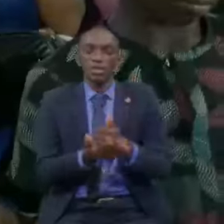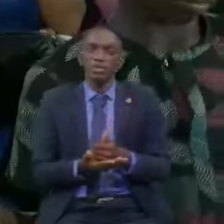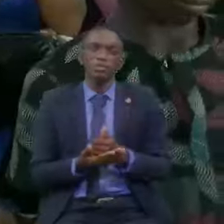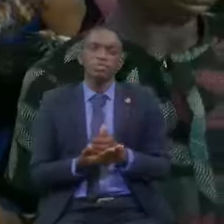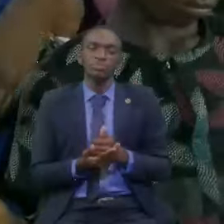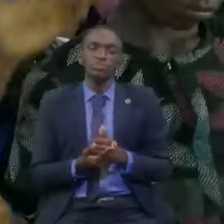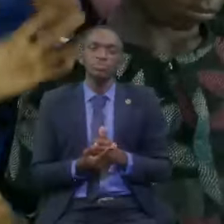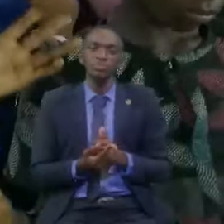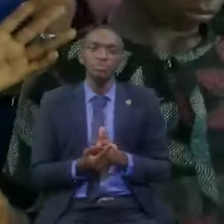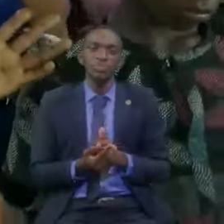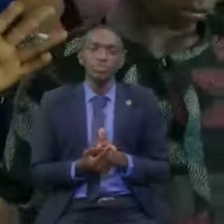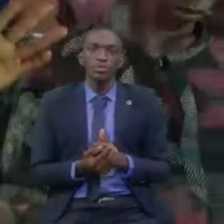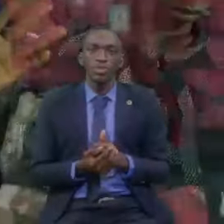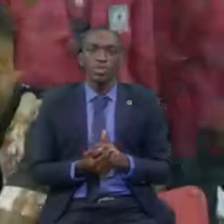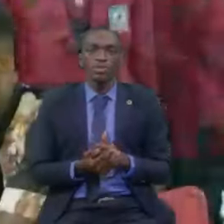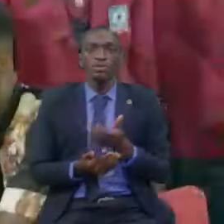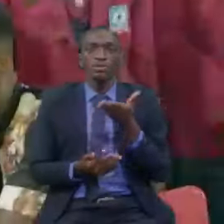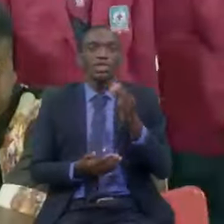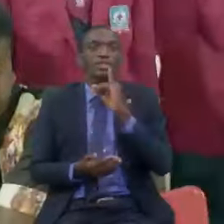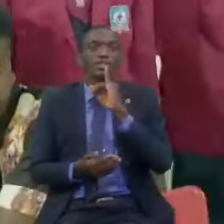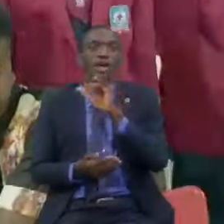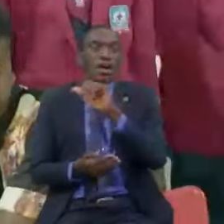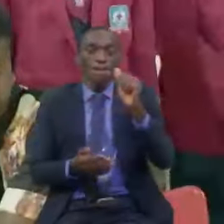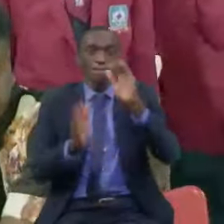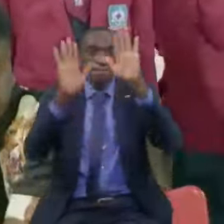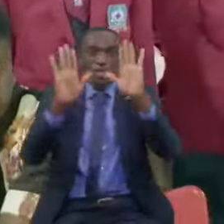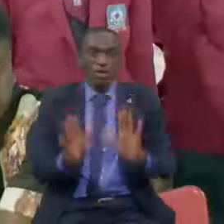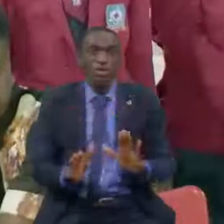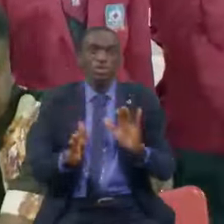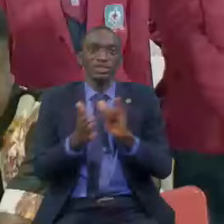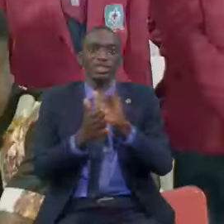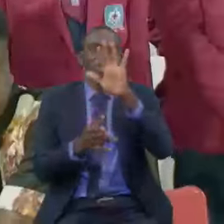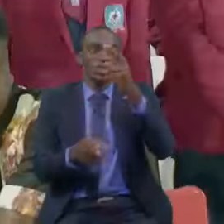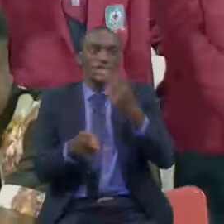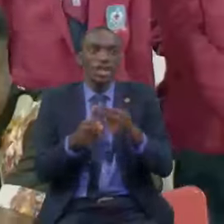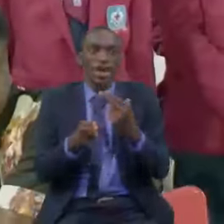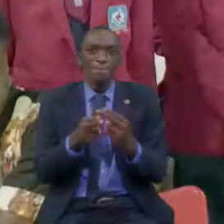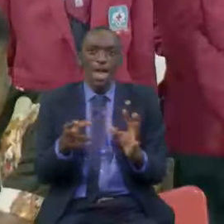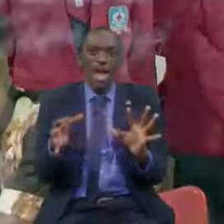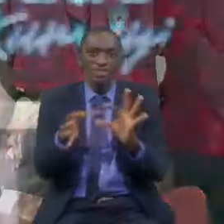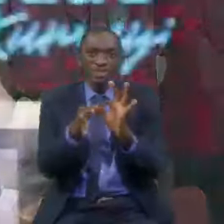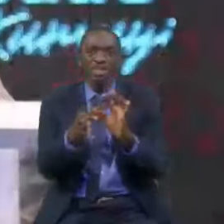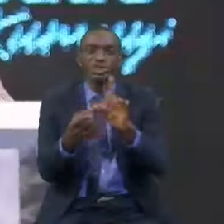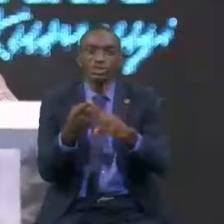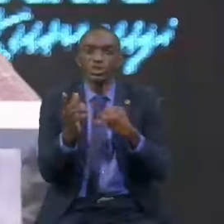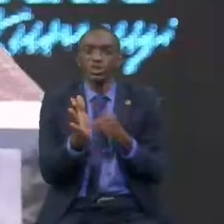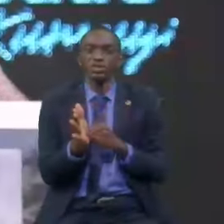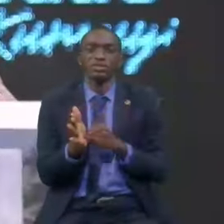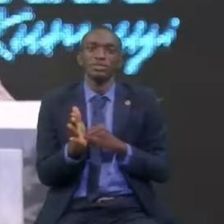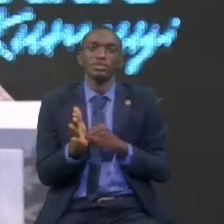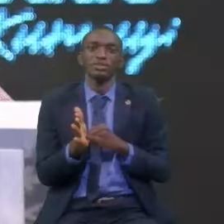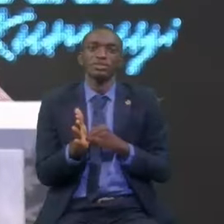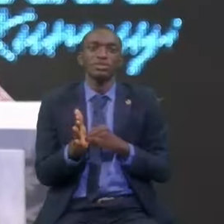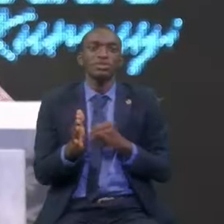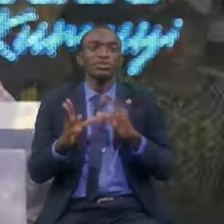That's a miracle with your name attached unto it. Nobody will steal